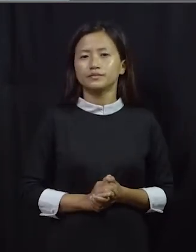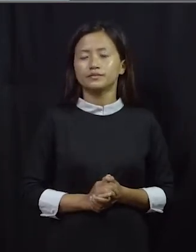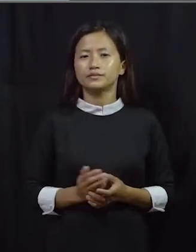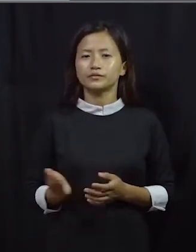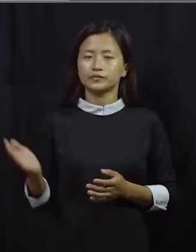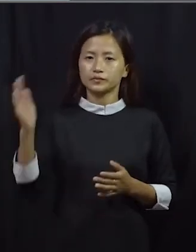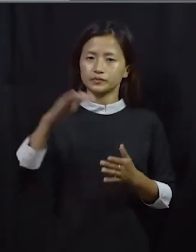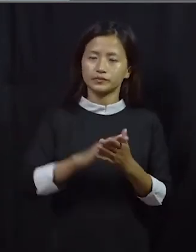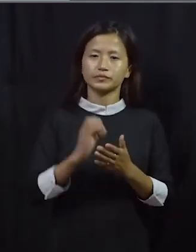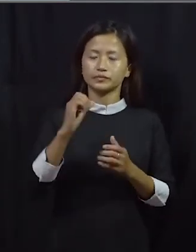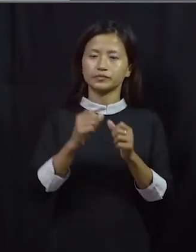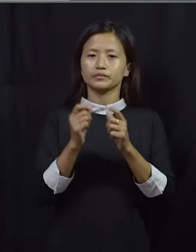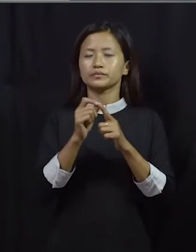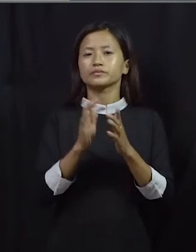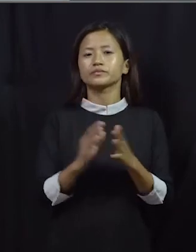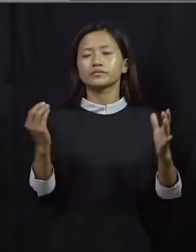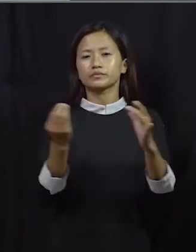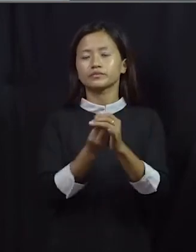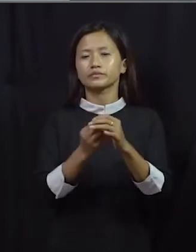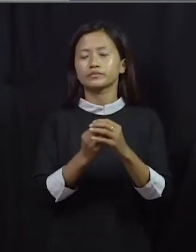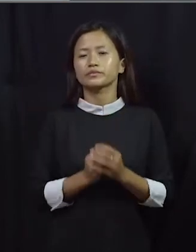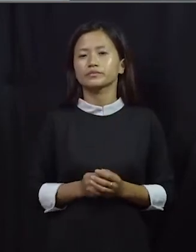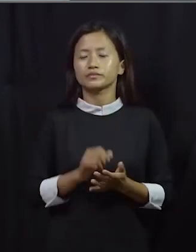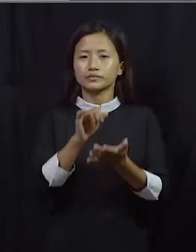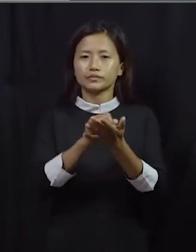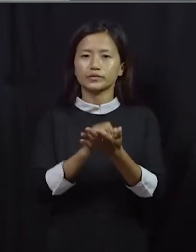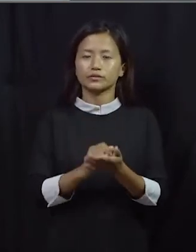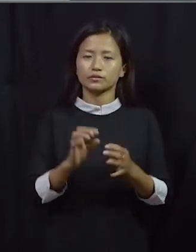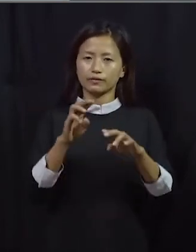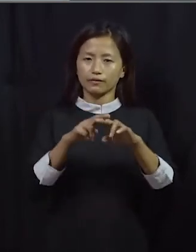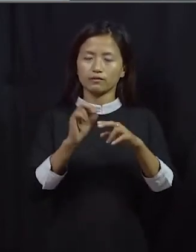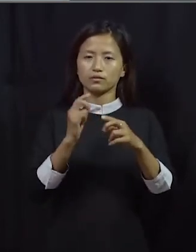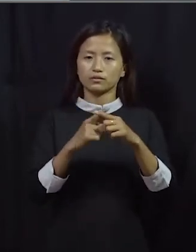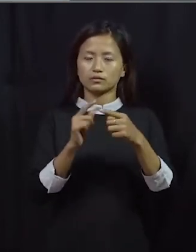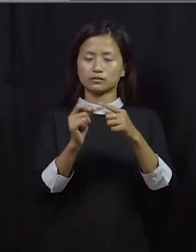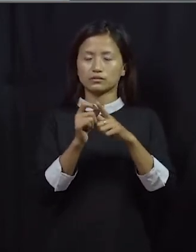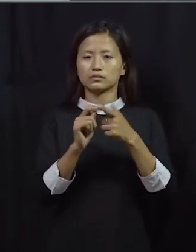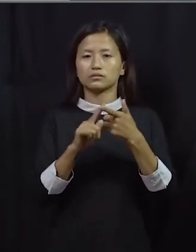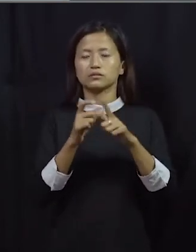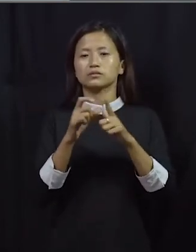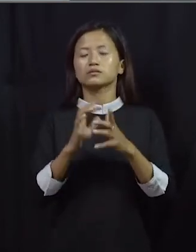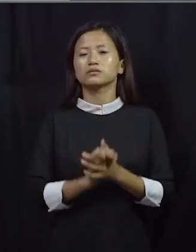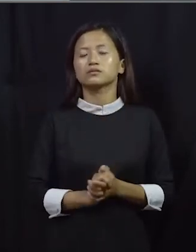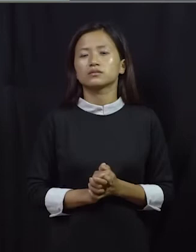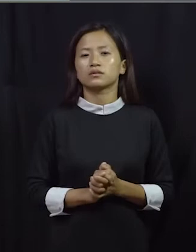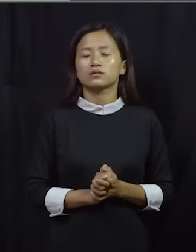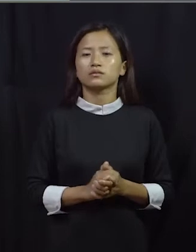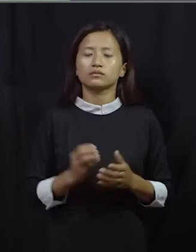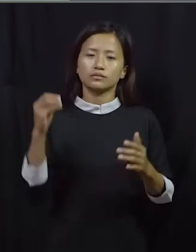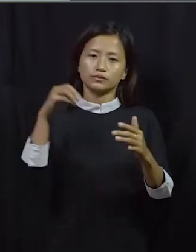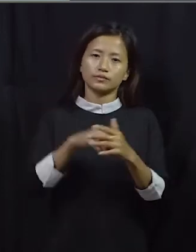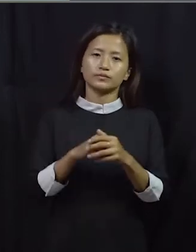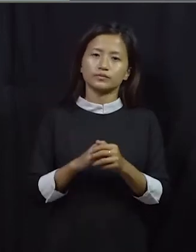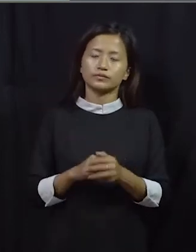from their capital. So we will have to add that because it is a fixed capital account. Therefore, we will have to add